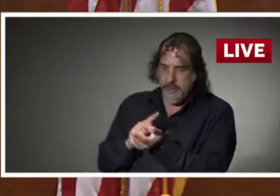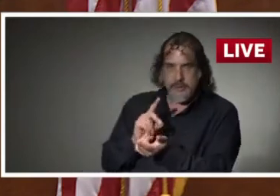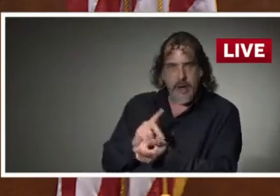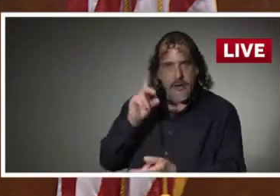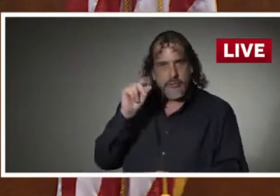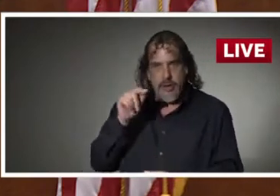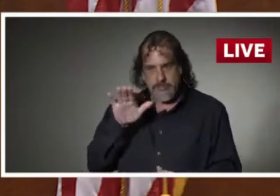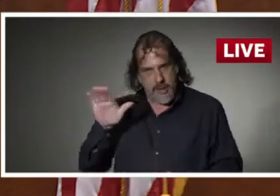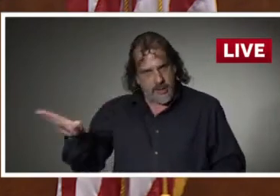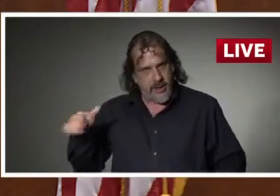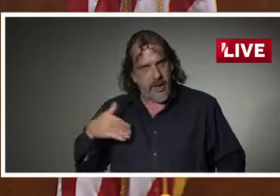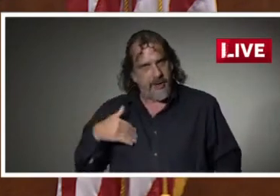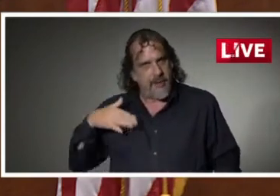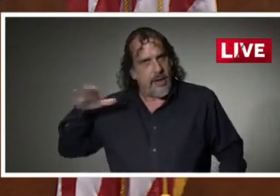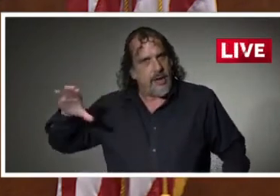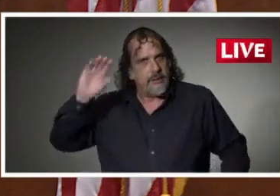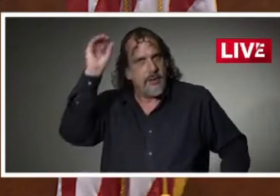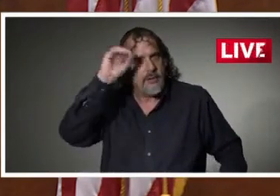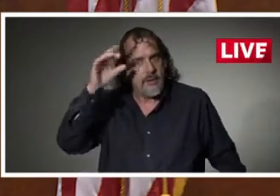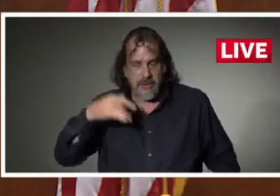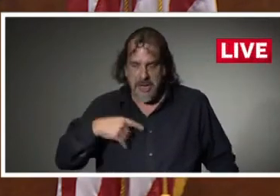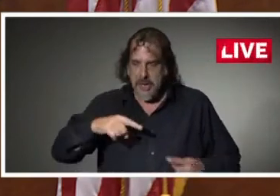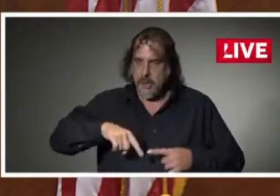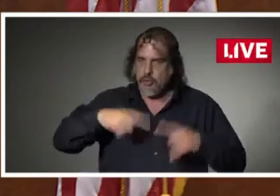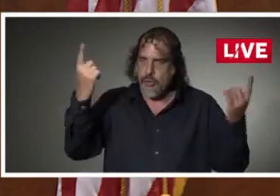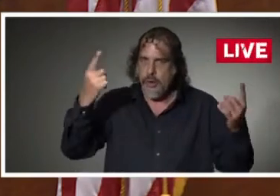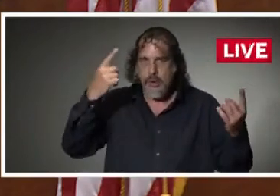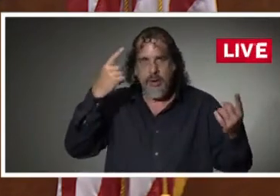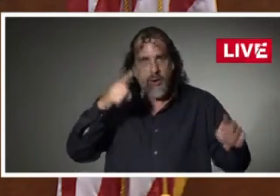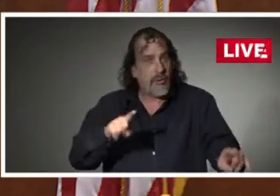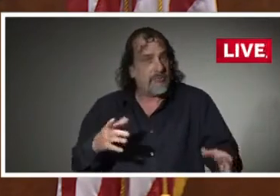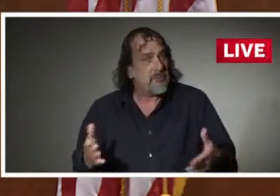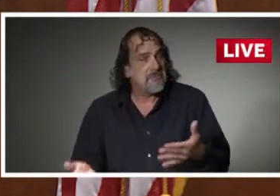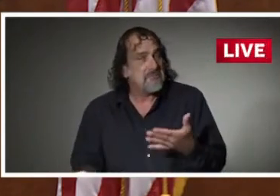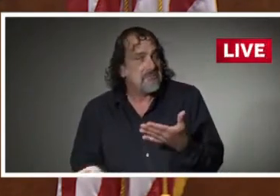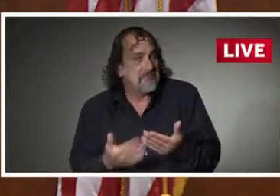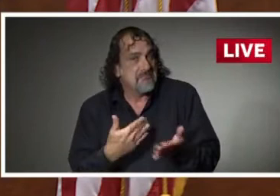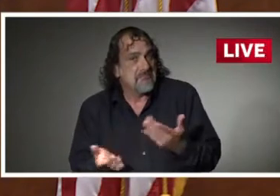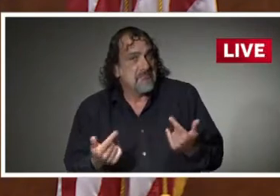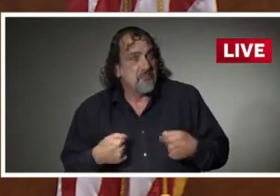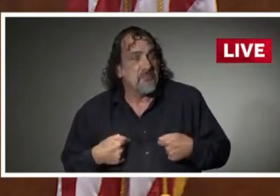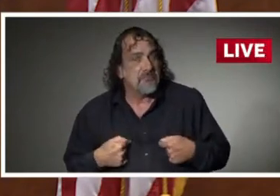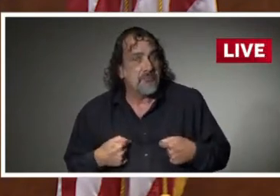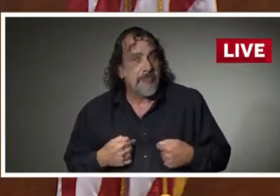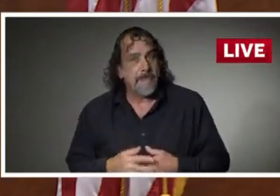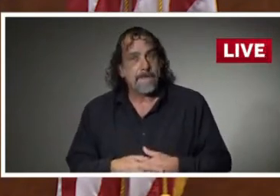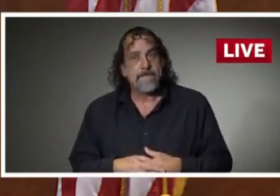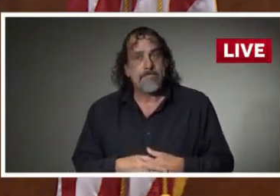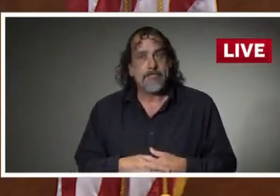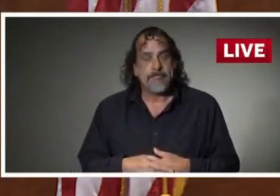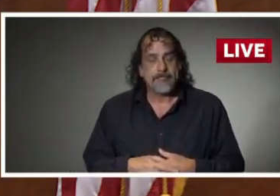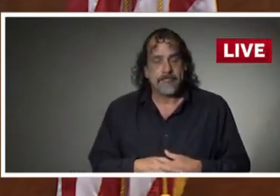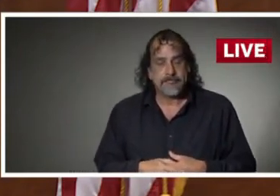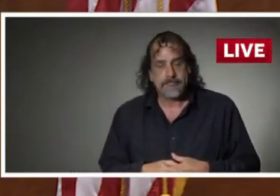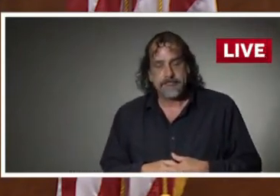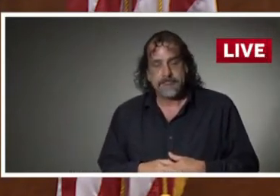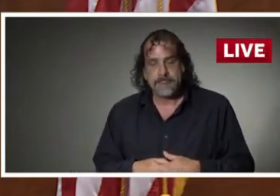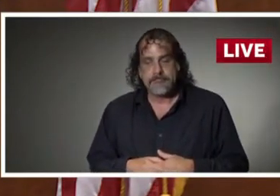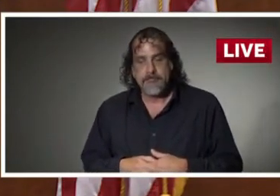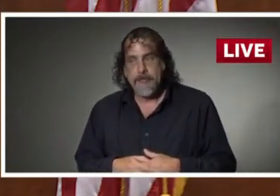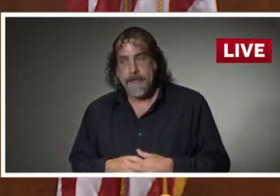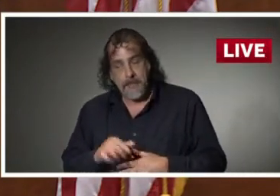certainly entitled to disagree with that or agree with that or whatever he chooses to do, as can other